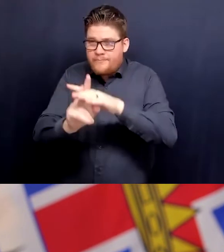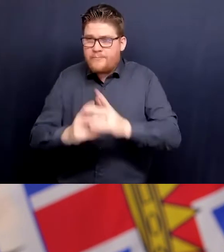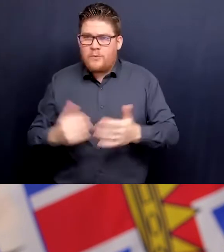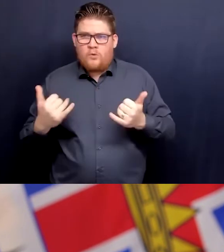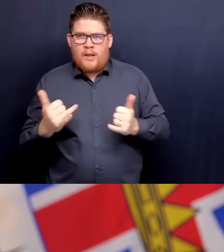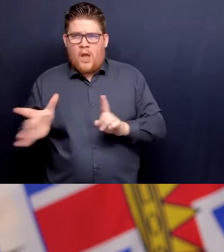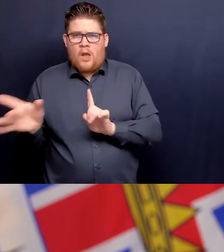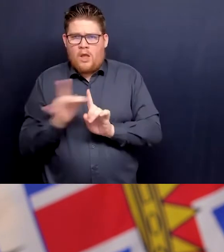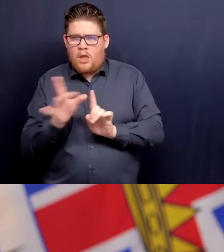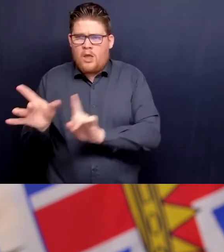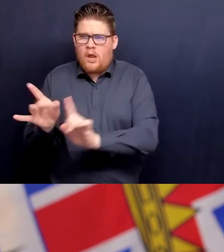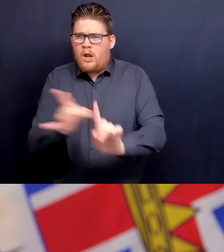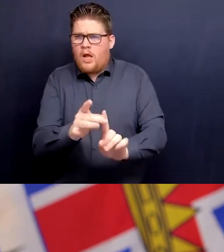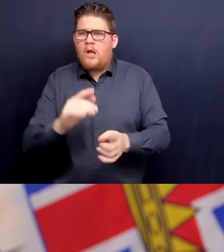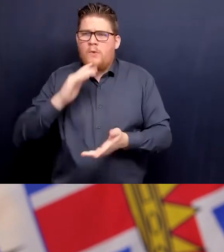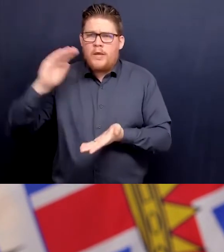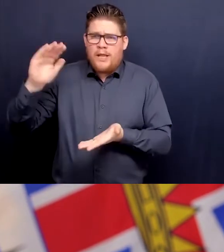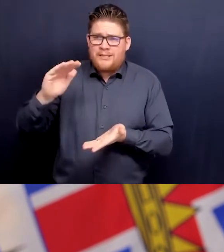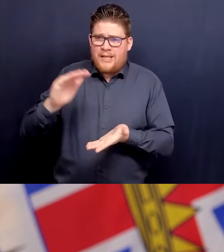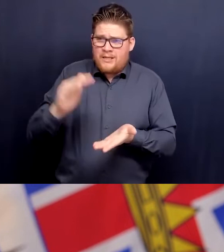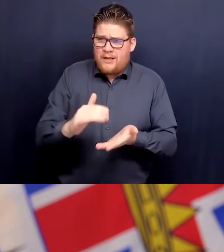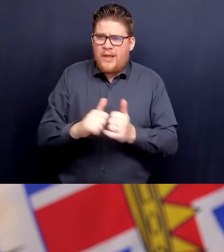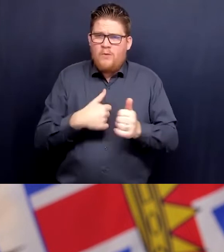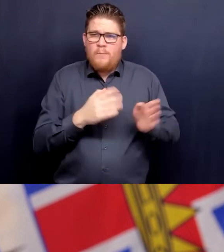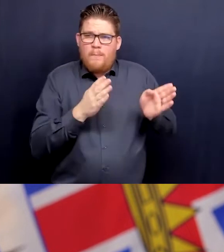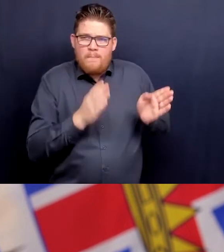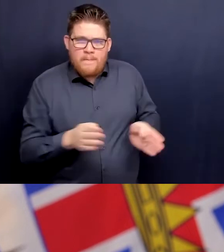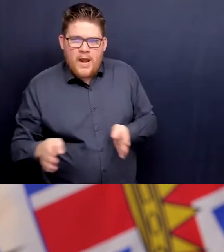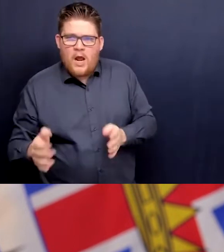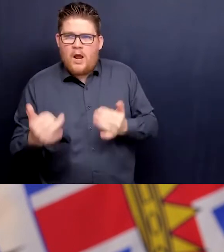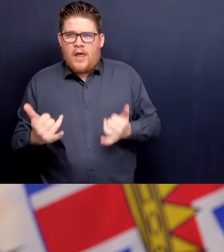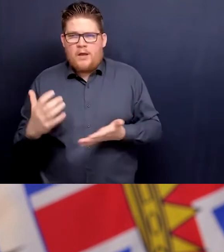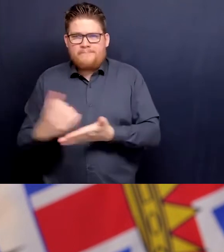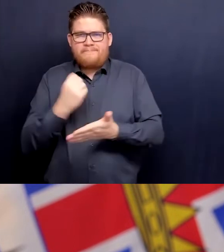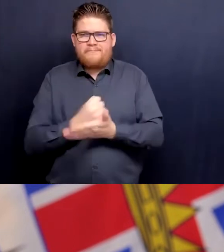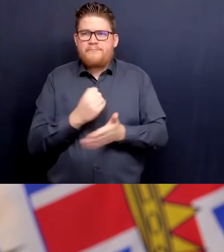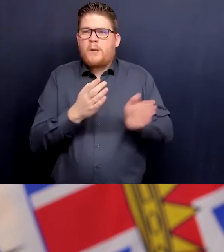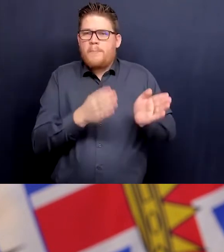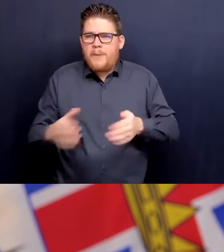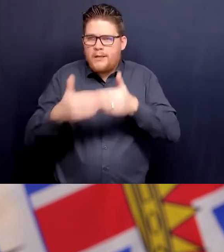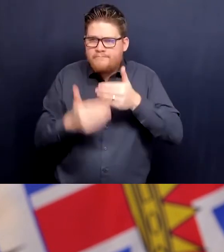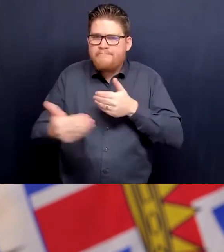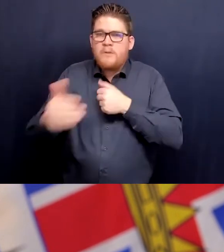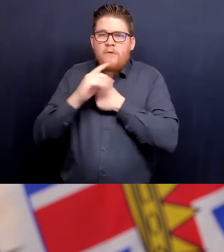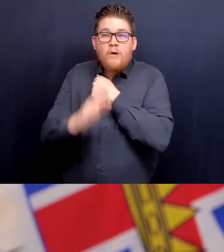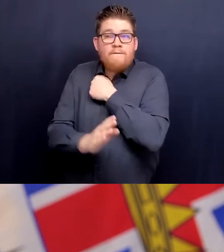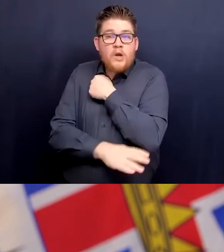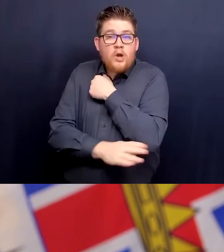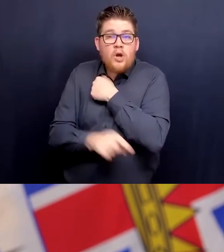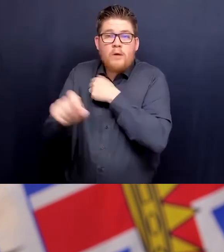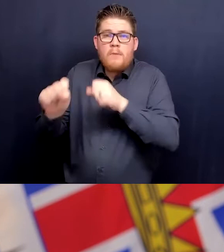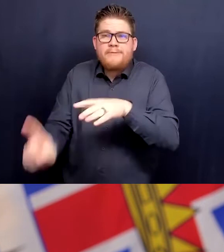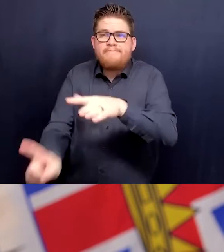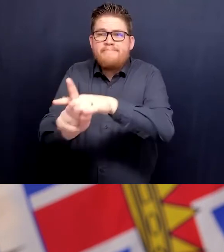for what might be coming in the fall, and especially in our healthcare system and in the education system. And if we could get an answer in English and French,